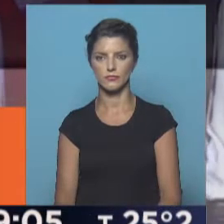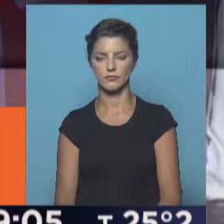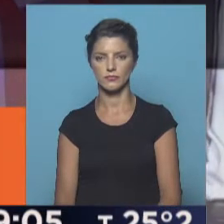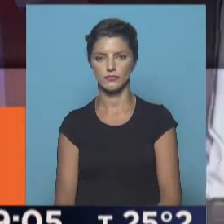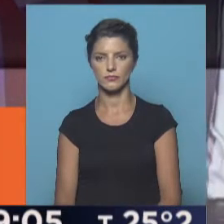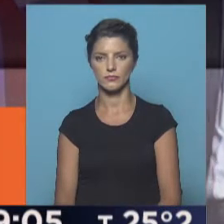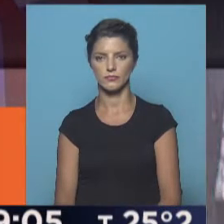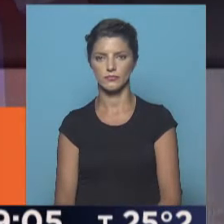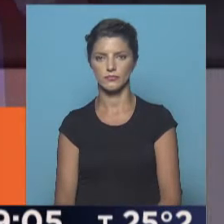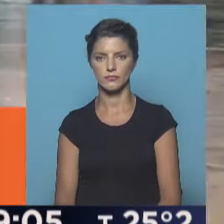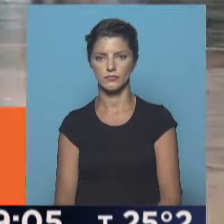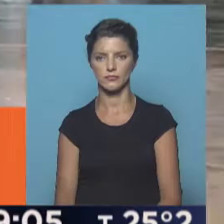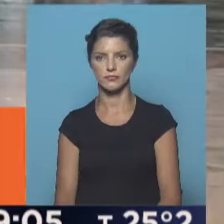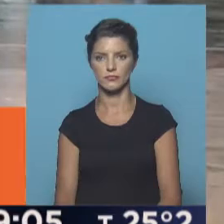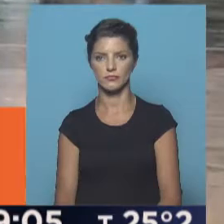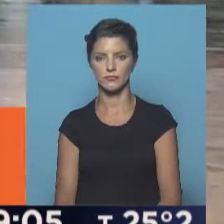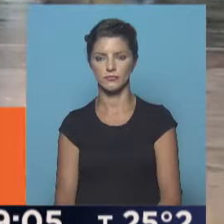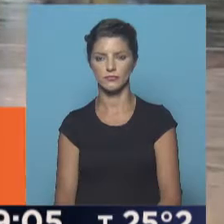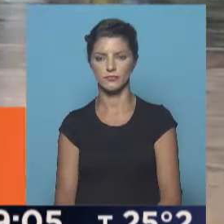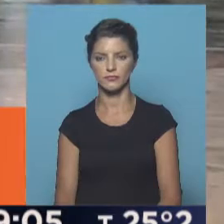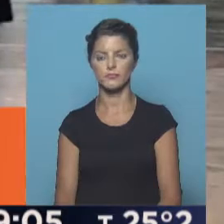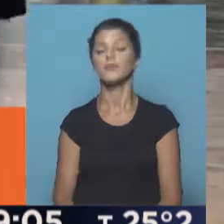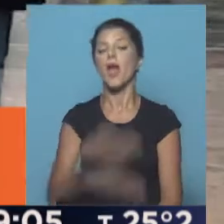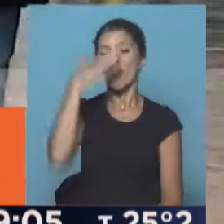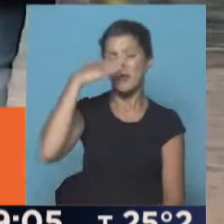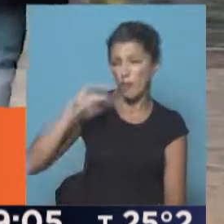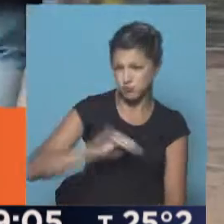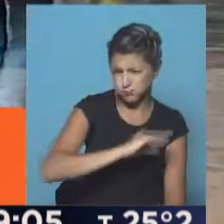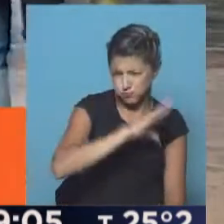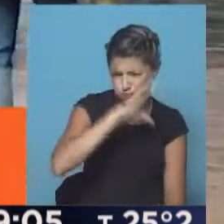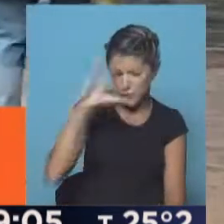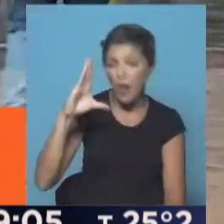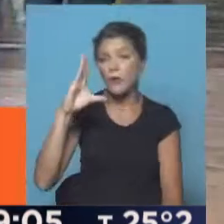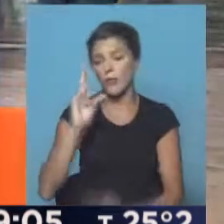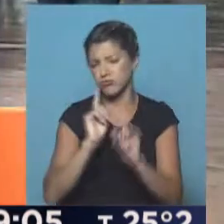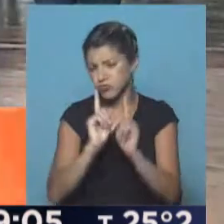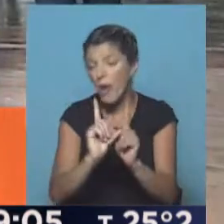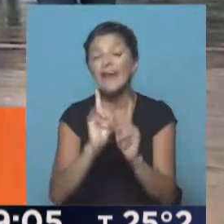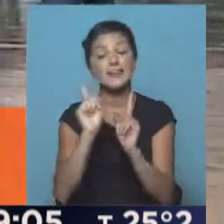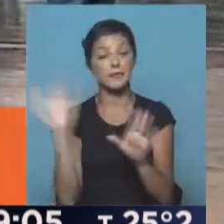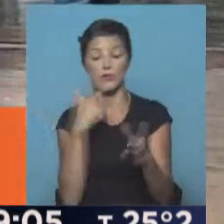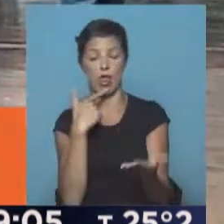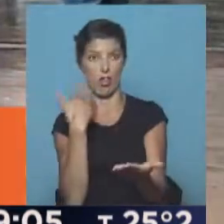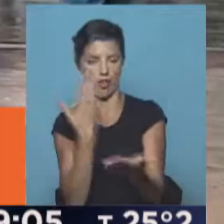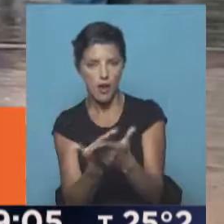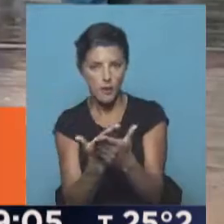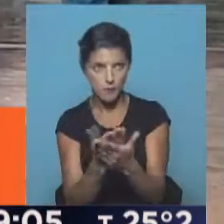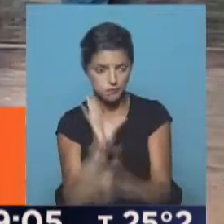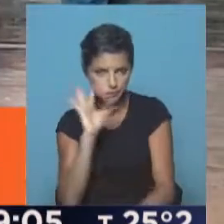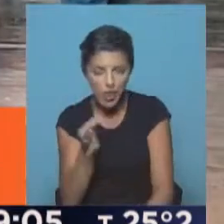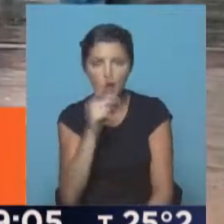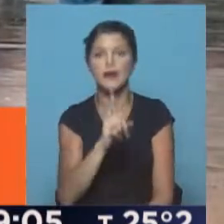a great job. Después de una extensa madrugada y de la conmoción que significó que Donald